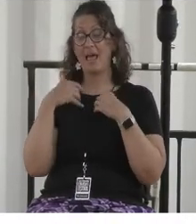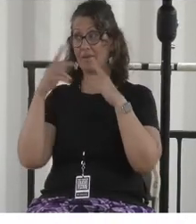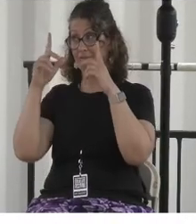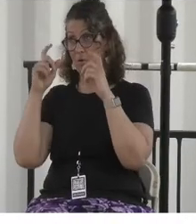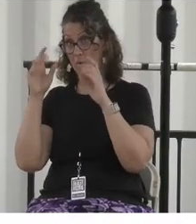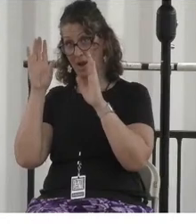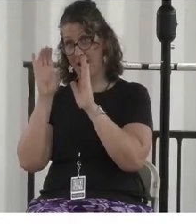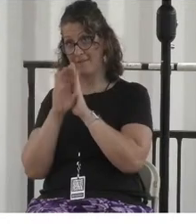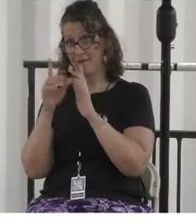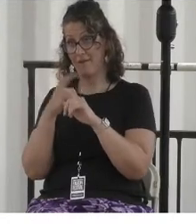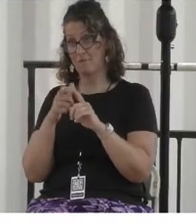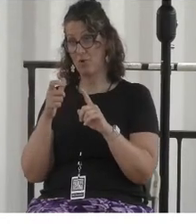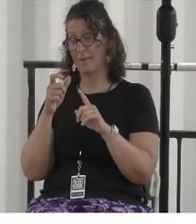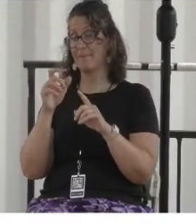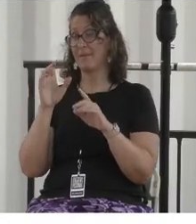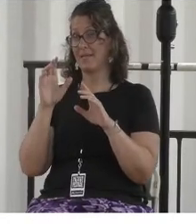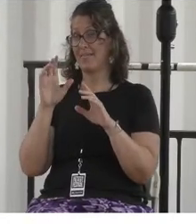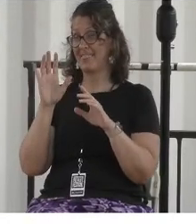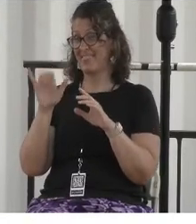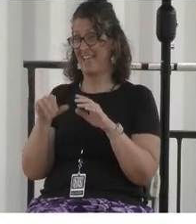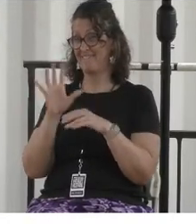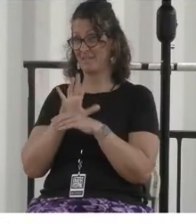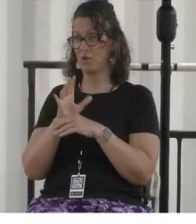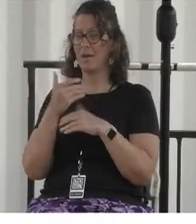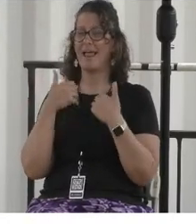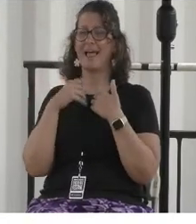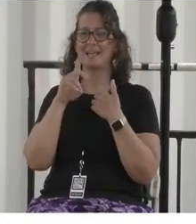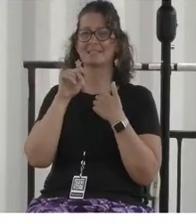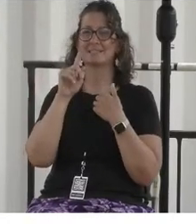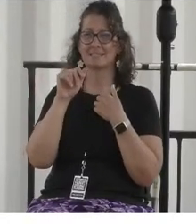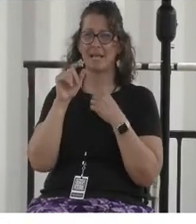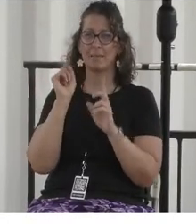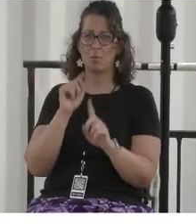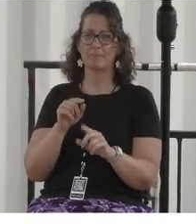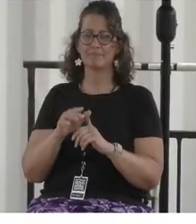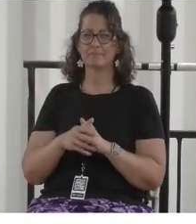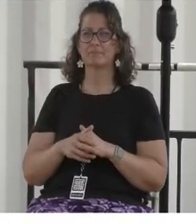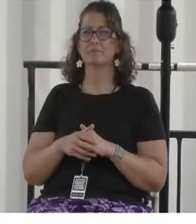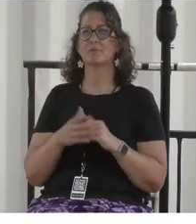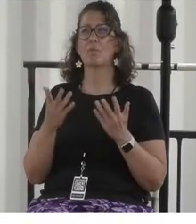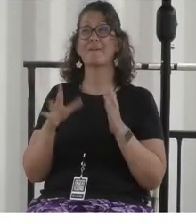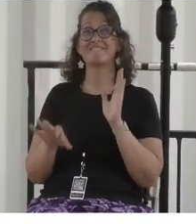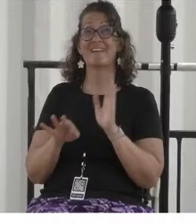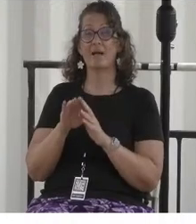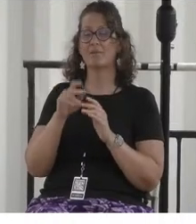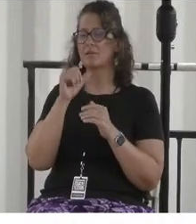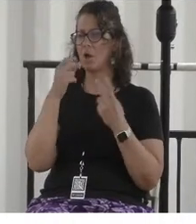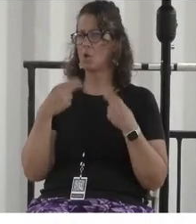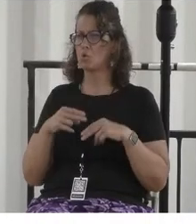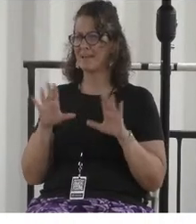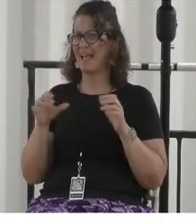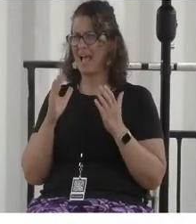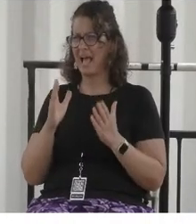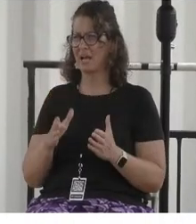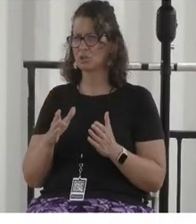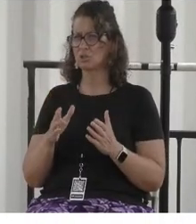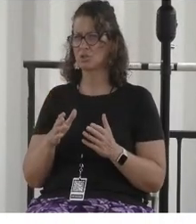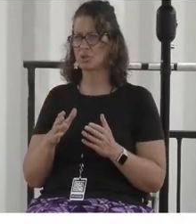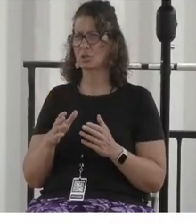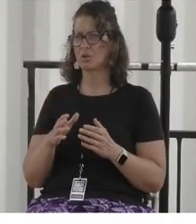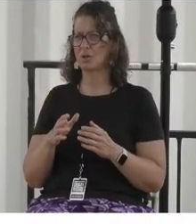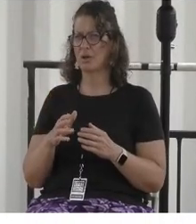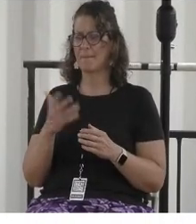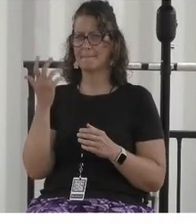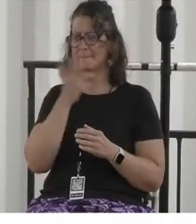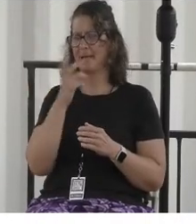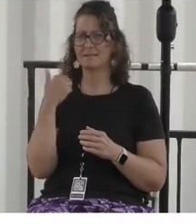from the video, a date and a location, it had a data point. And what we found is this non-human actor actually flooded us. It collected